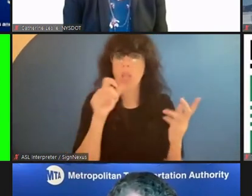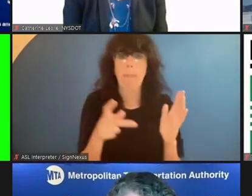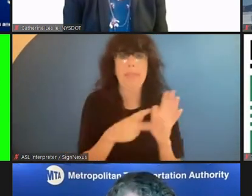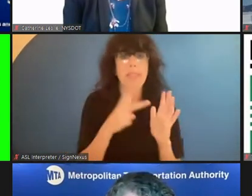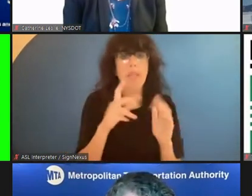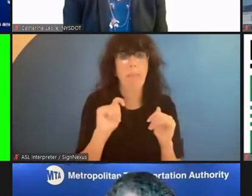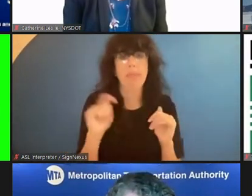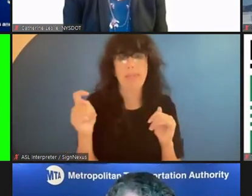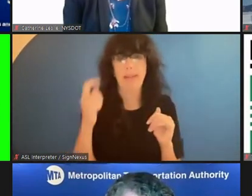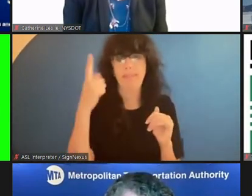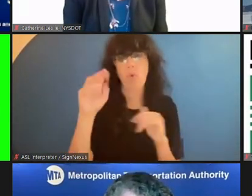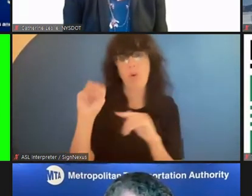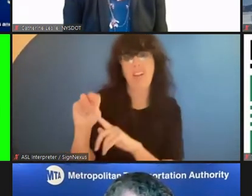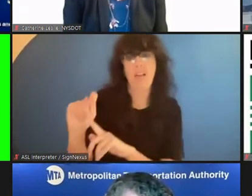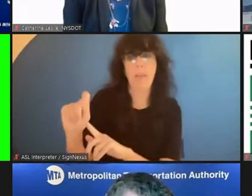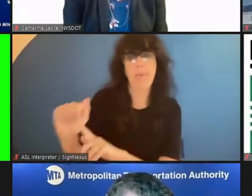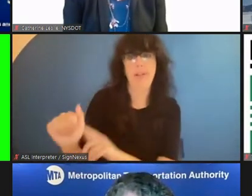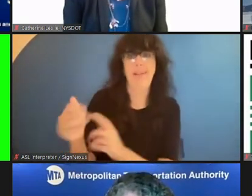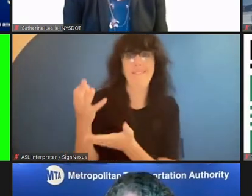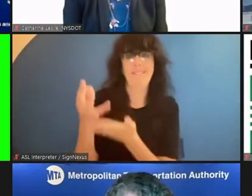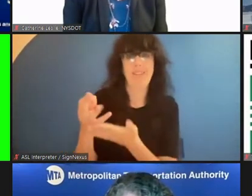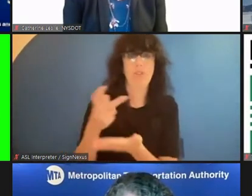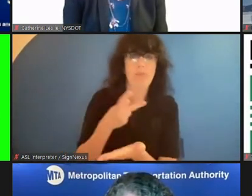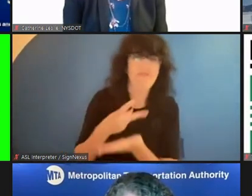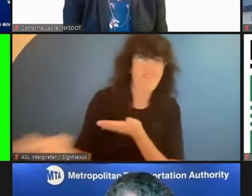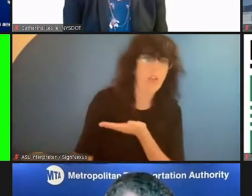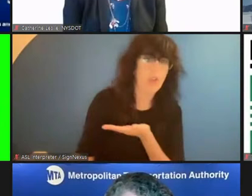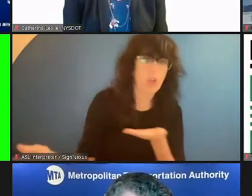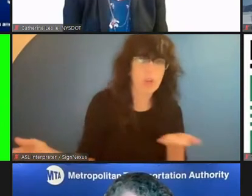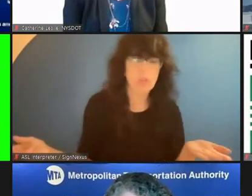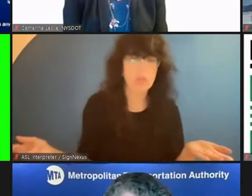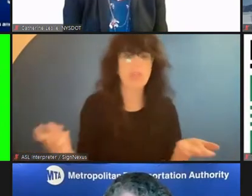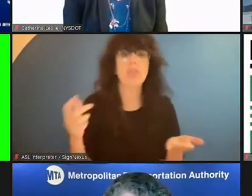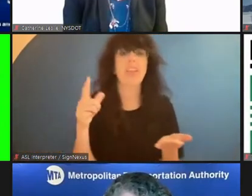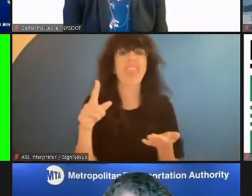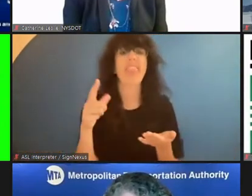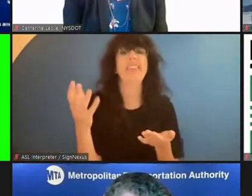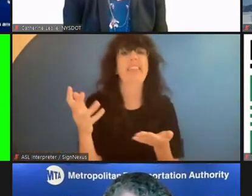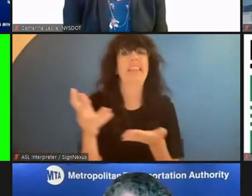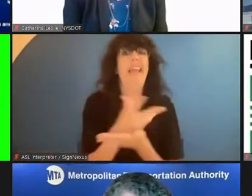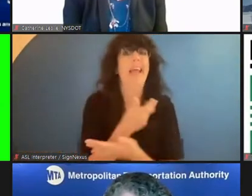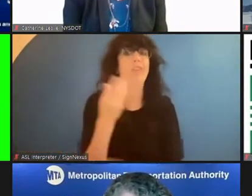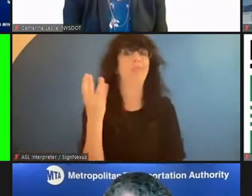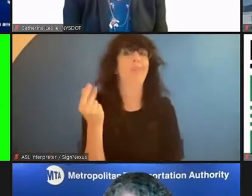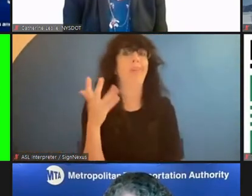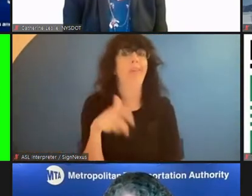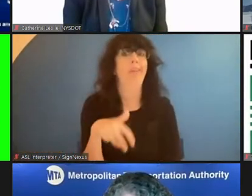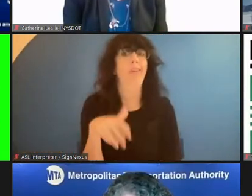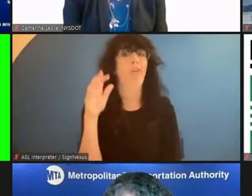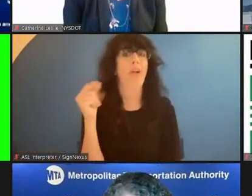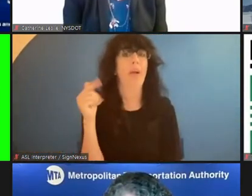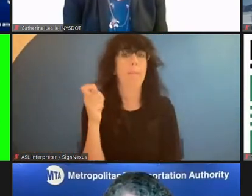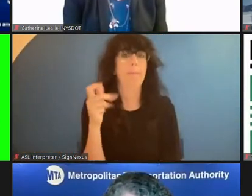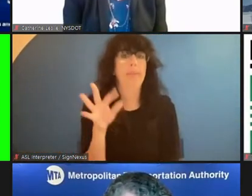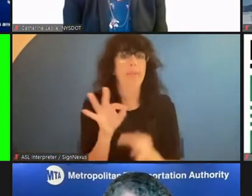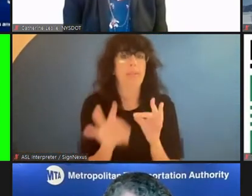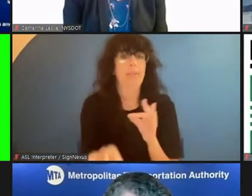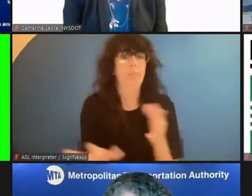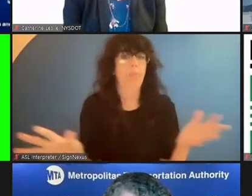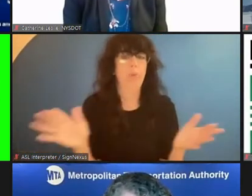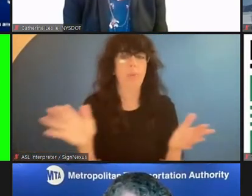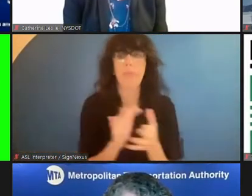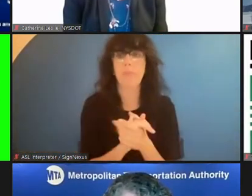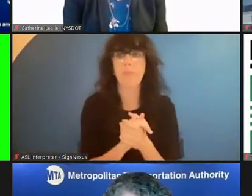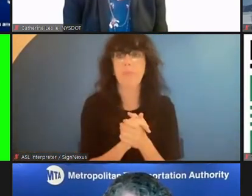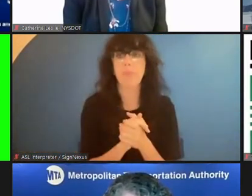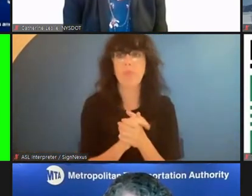for the mta's fiscal failures this is a cash grab as many people have said before plain and simple at a time when you're trying